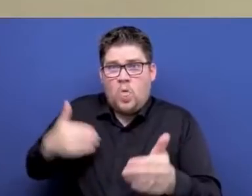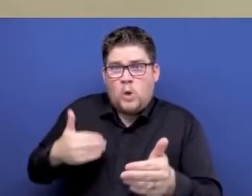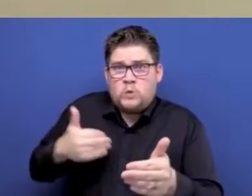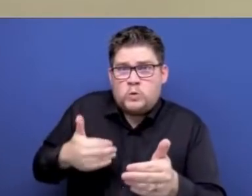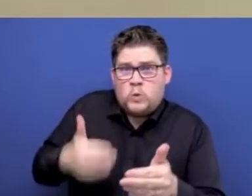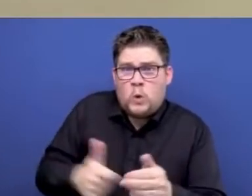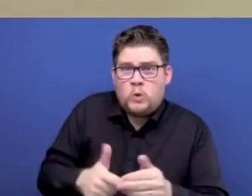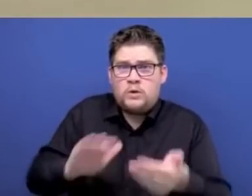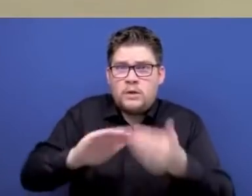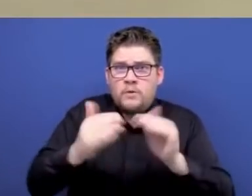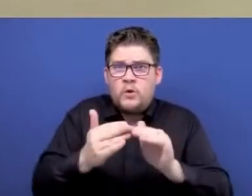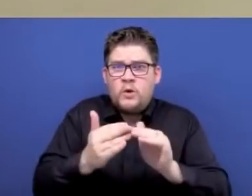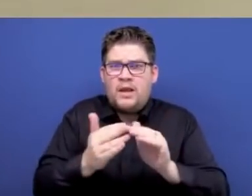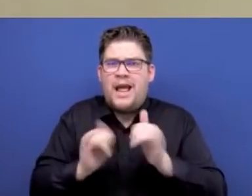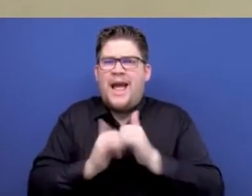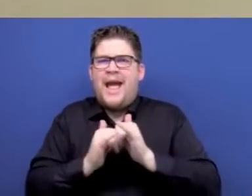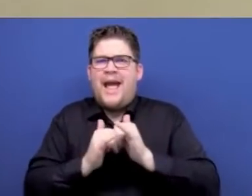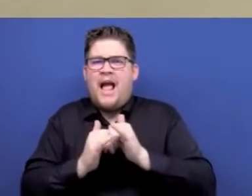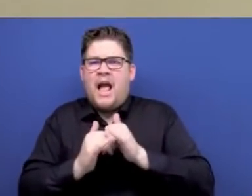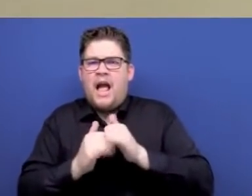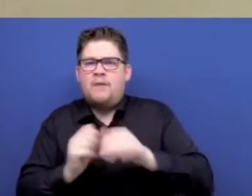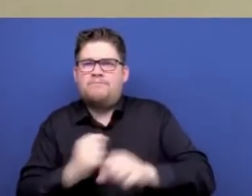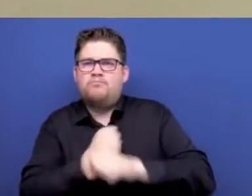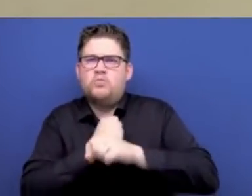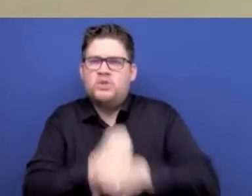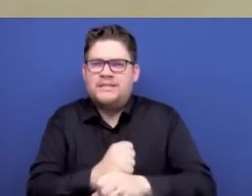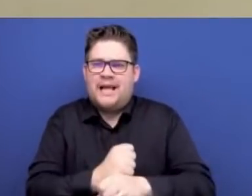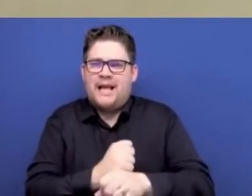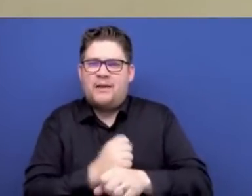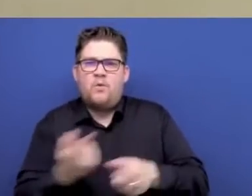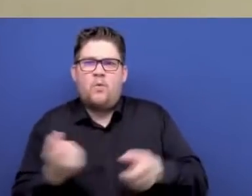make sure that what happened in Lytton doesn't happen again?